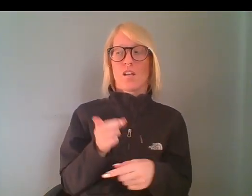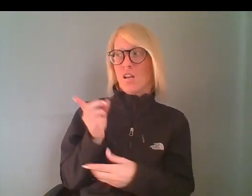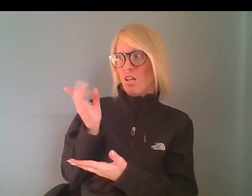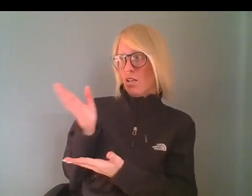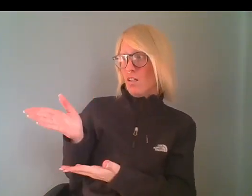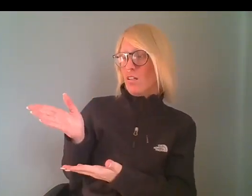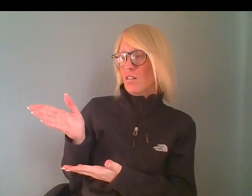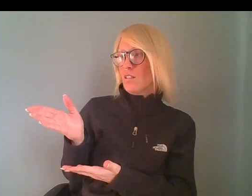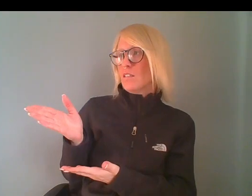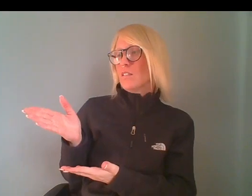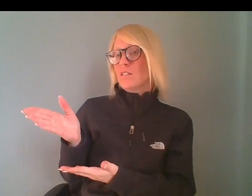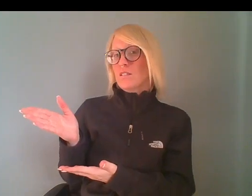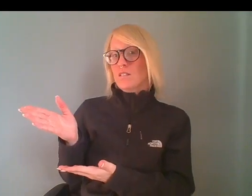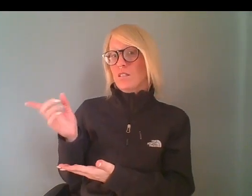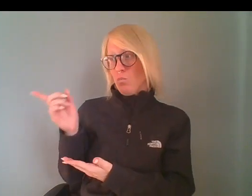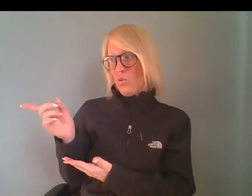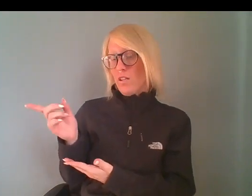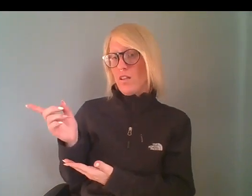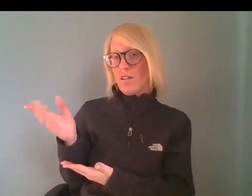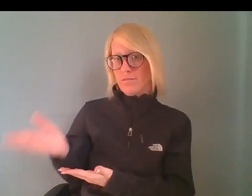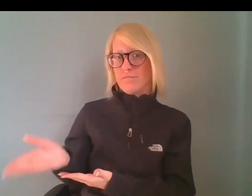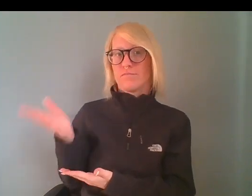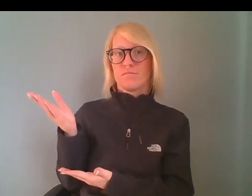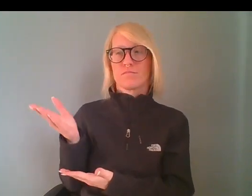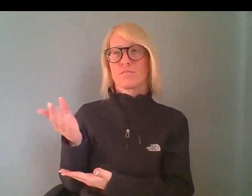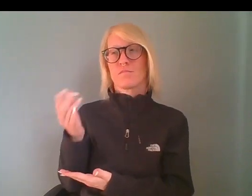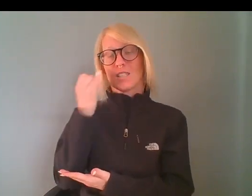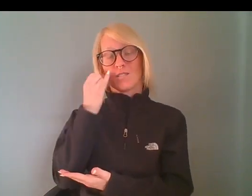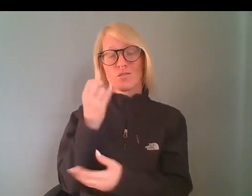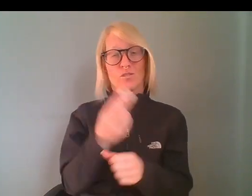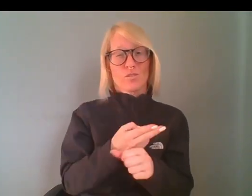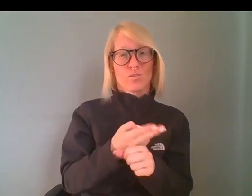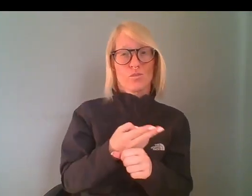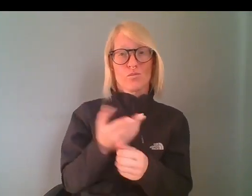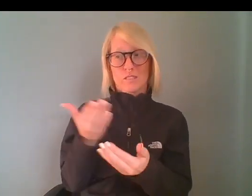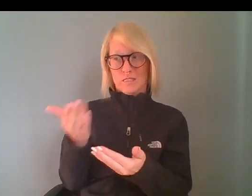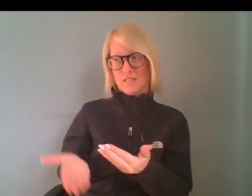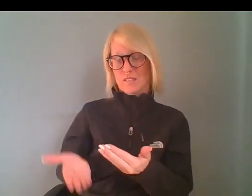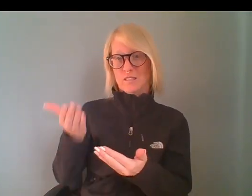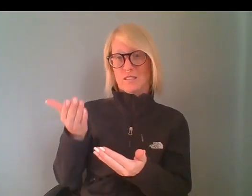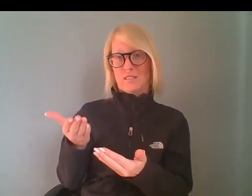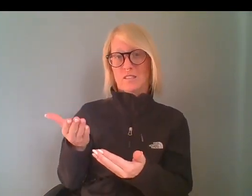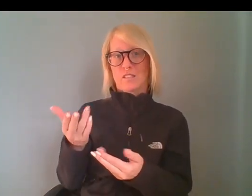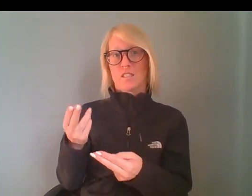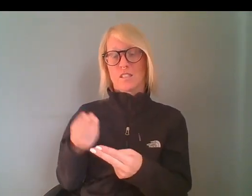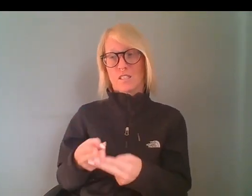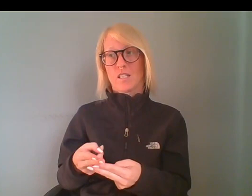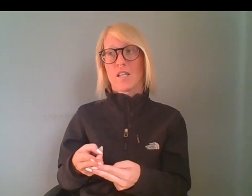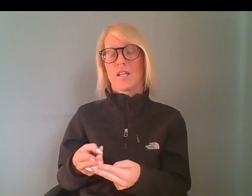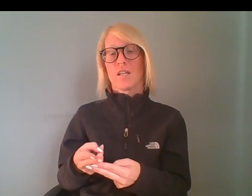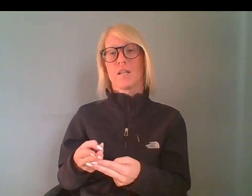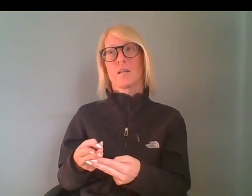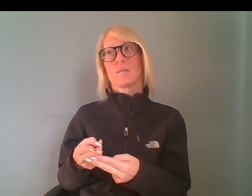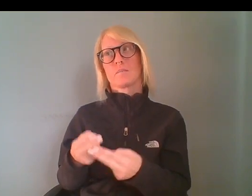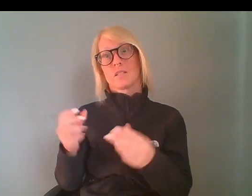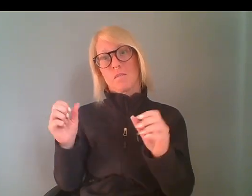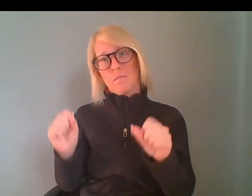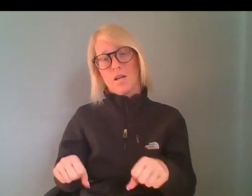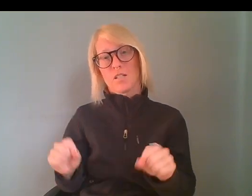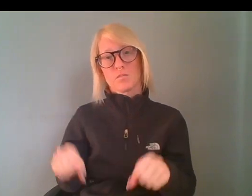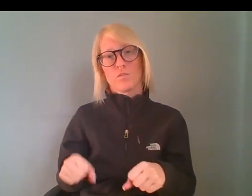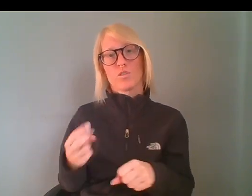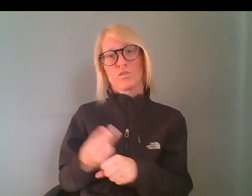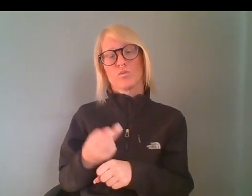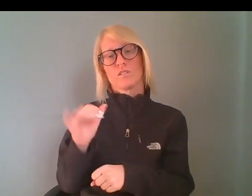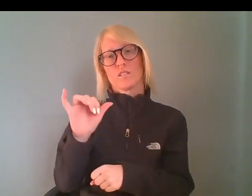you know that if you are using Blogger or some kind of tool that has their brand name in, it is possible to use that